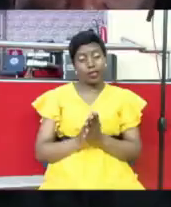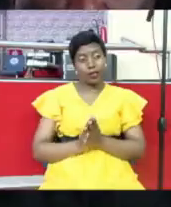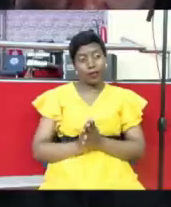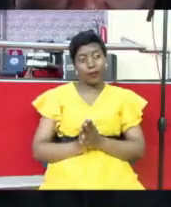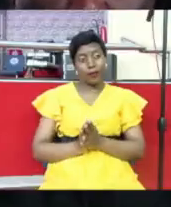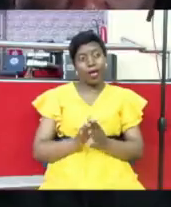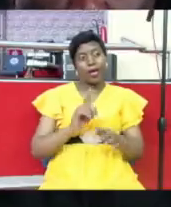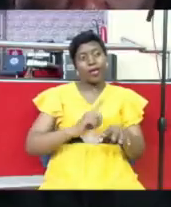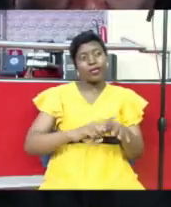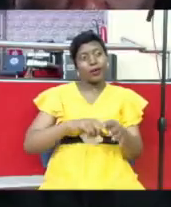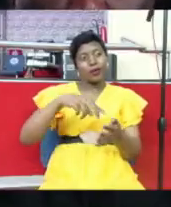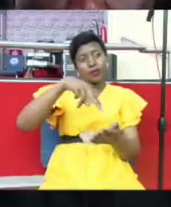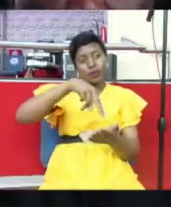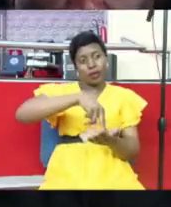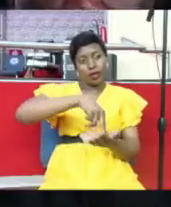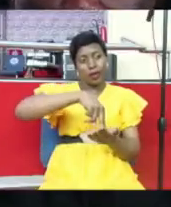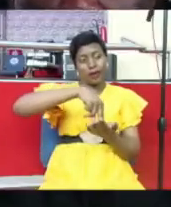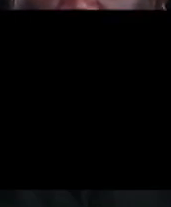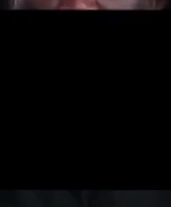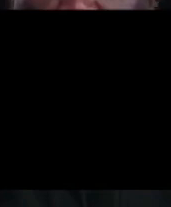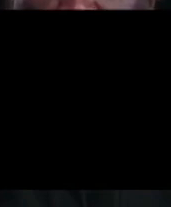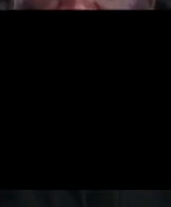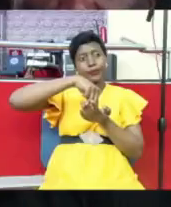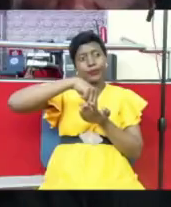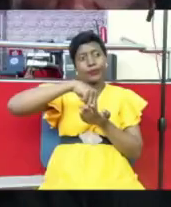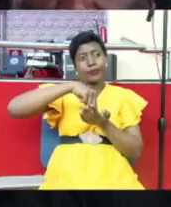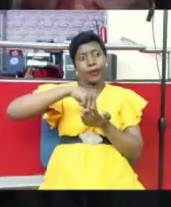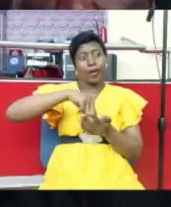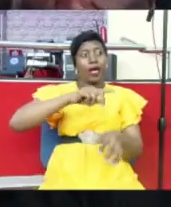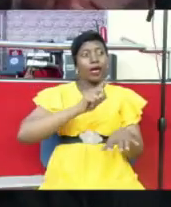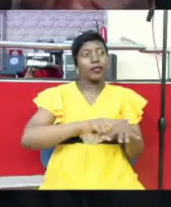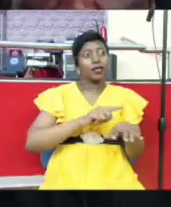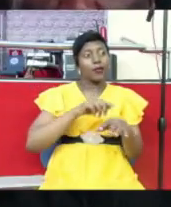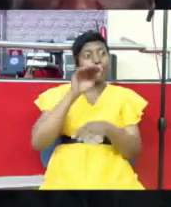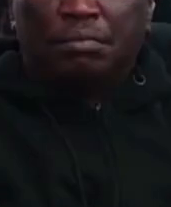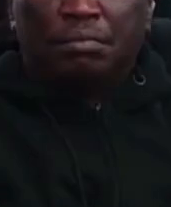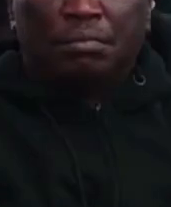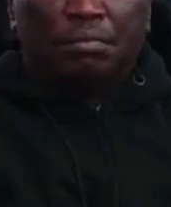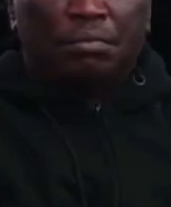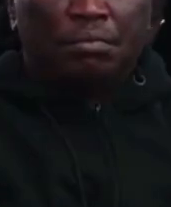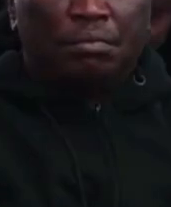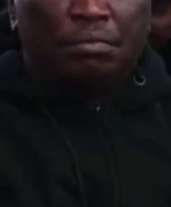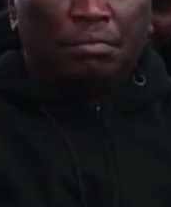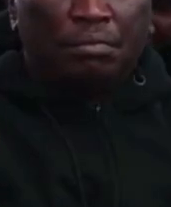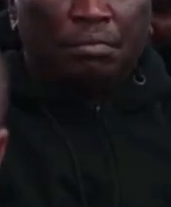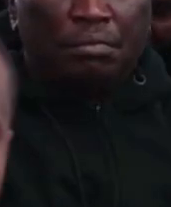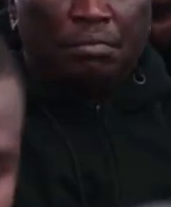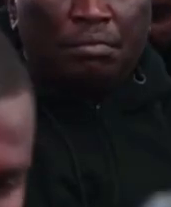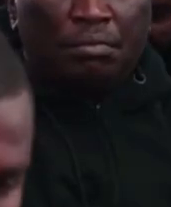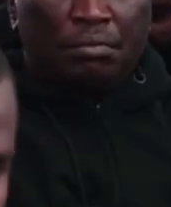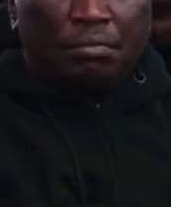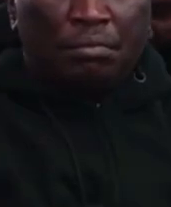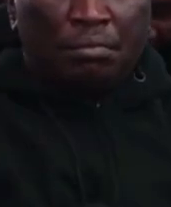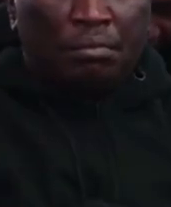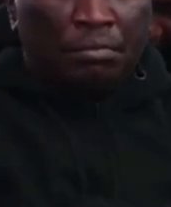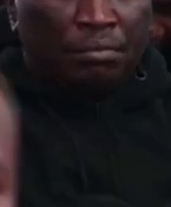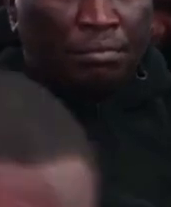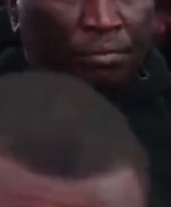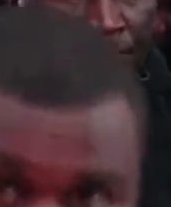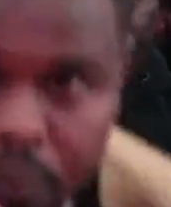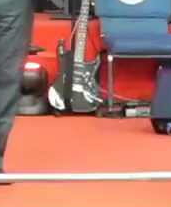our feet. Tunaposimama miguuni mwetu. And as we ask the ministry team just to position themselves.